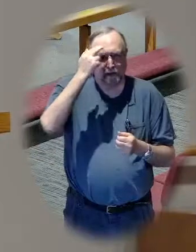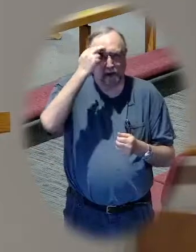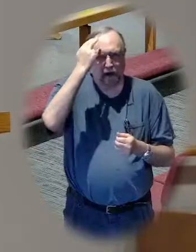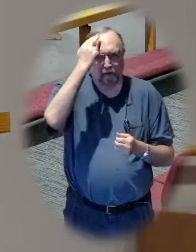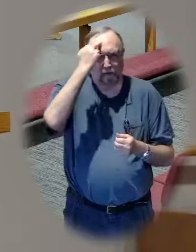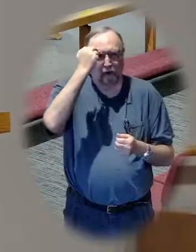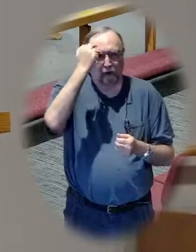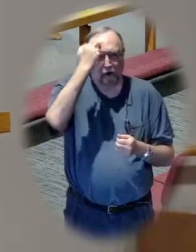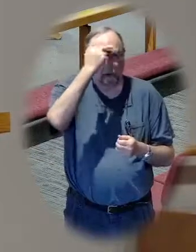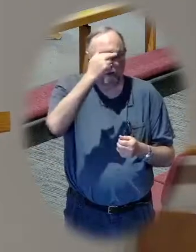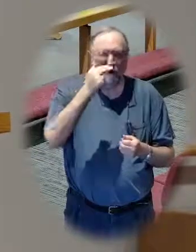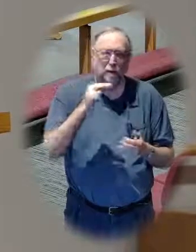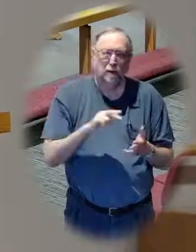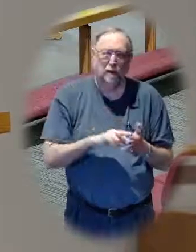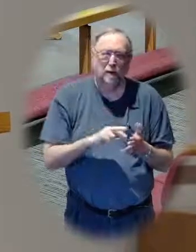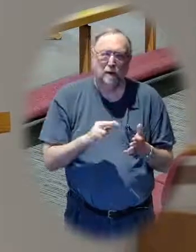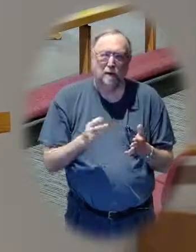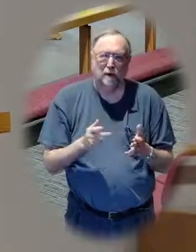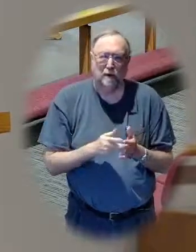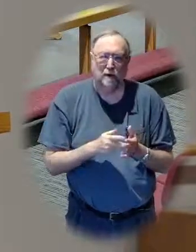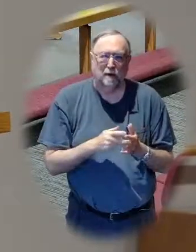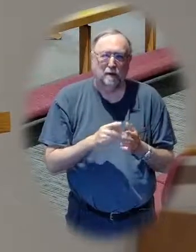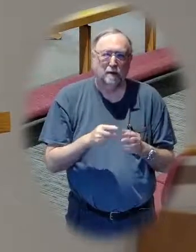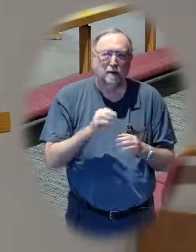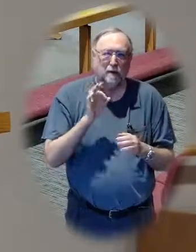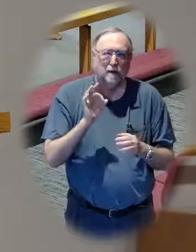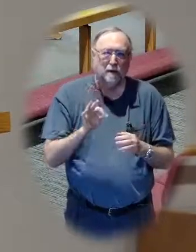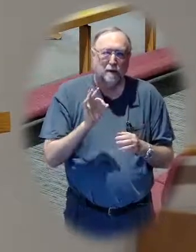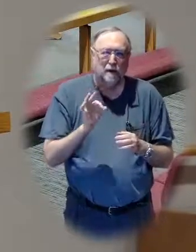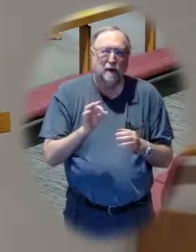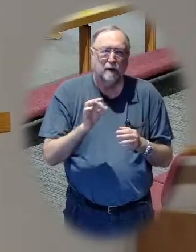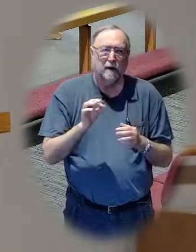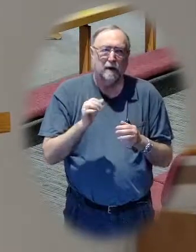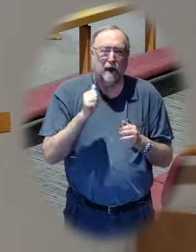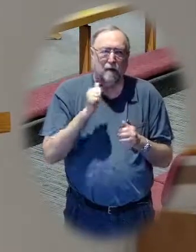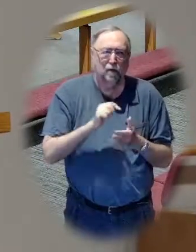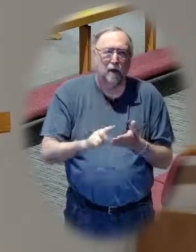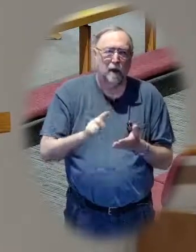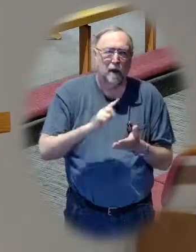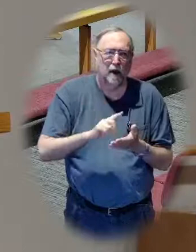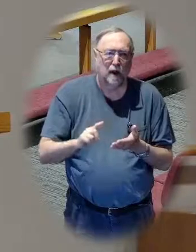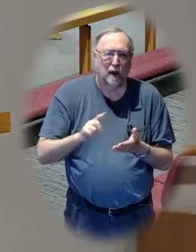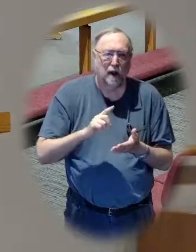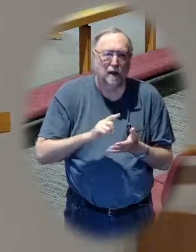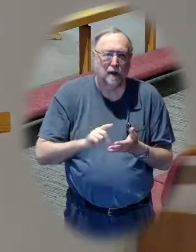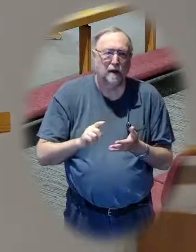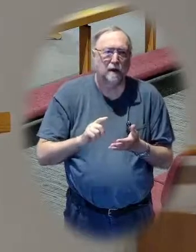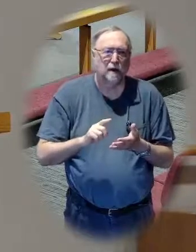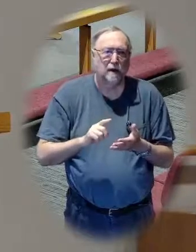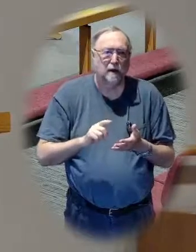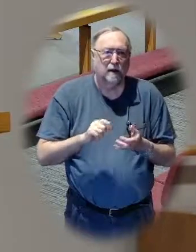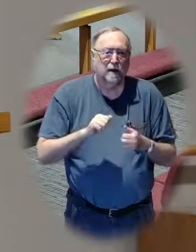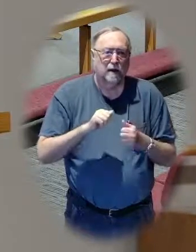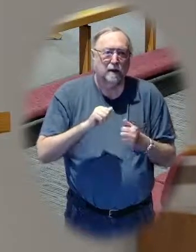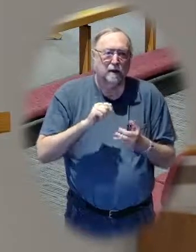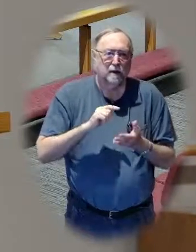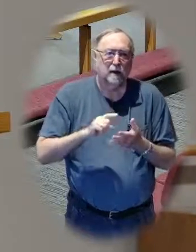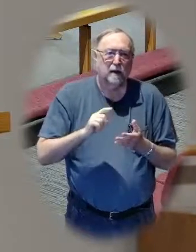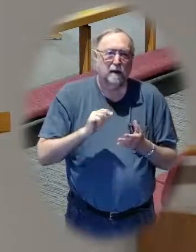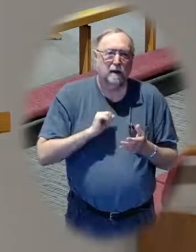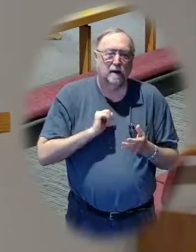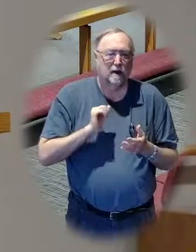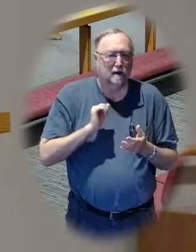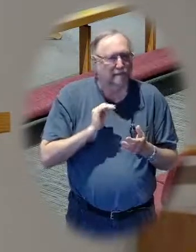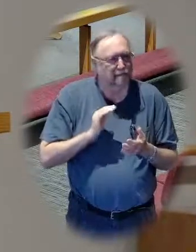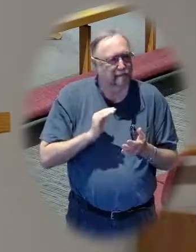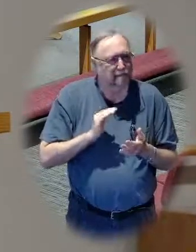forehead? What does it mean when the pastor tells me every single week that as a called and ordained servant of the word, I